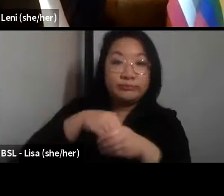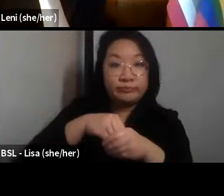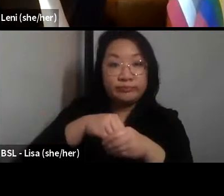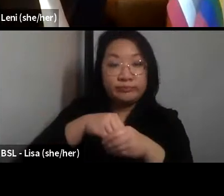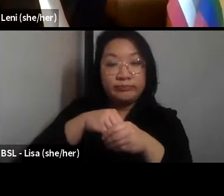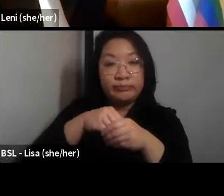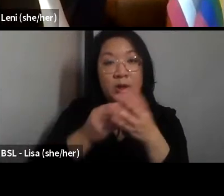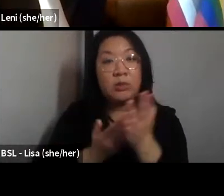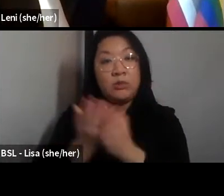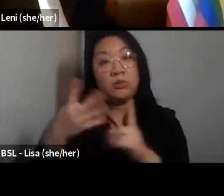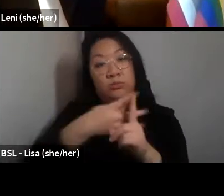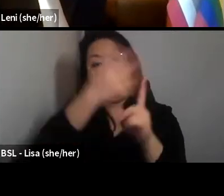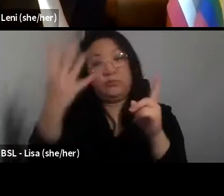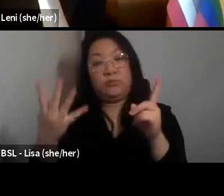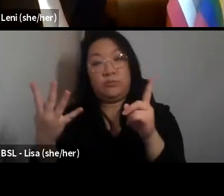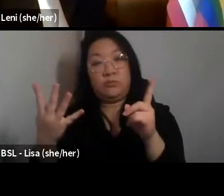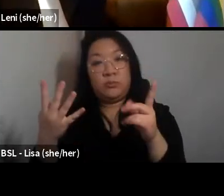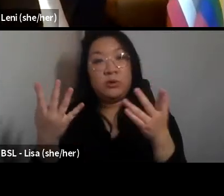LGBTQ plus community.